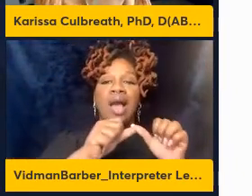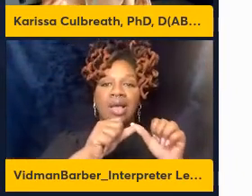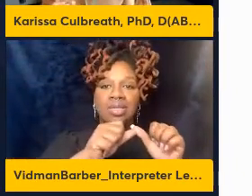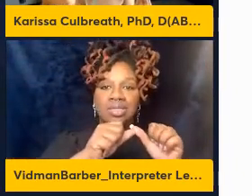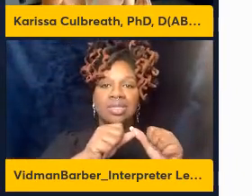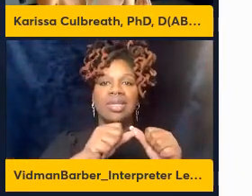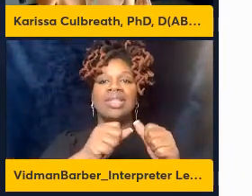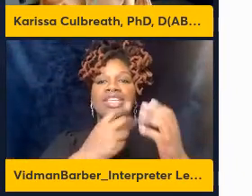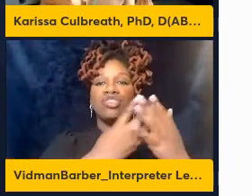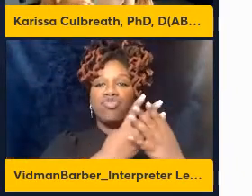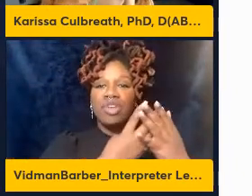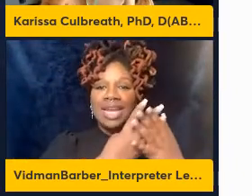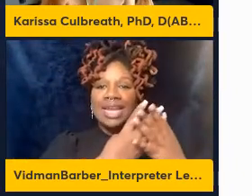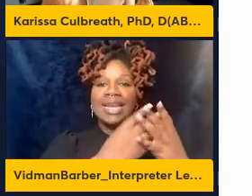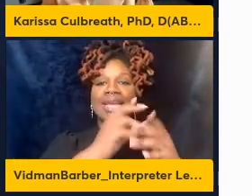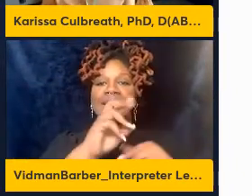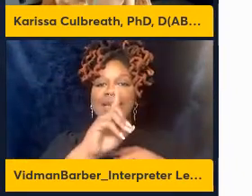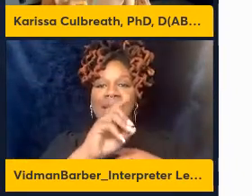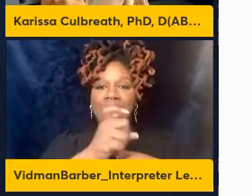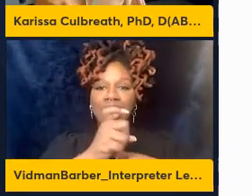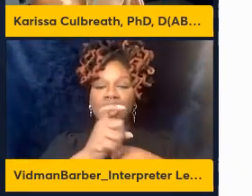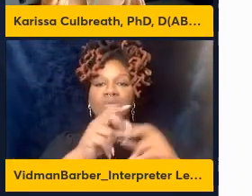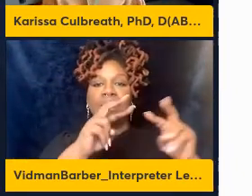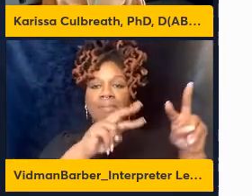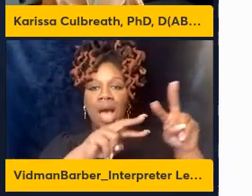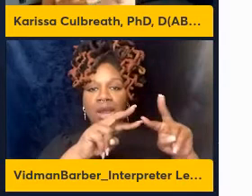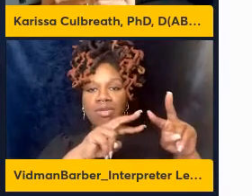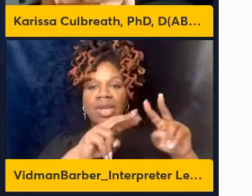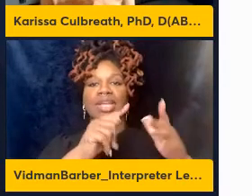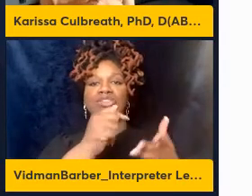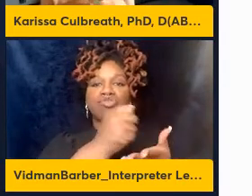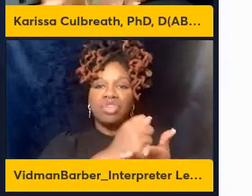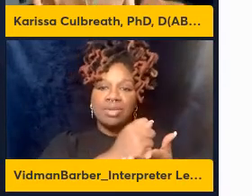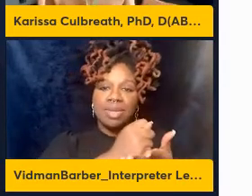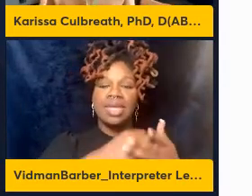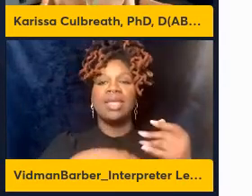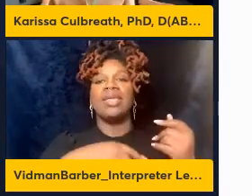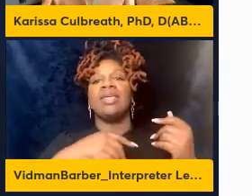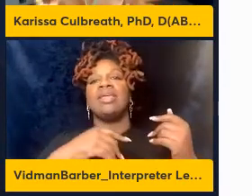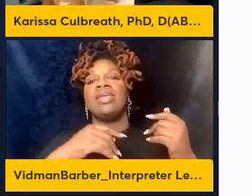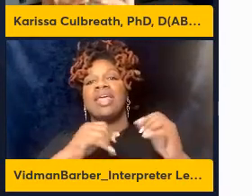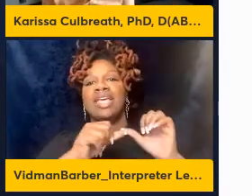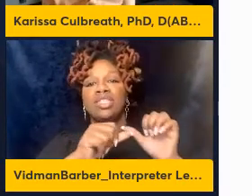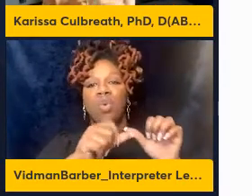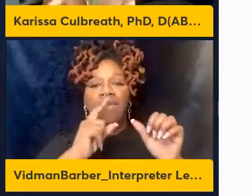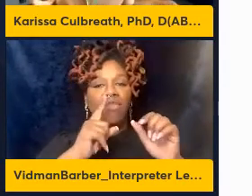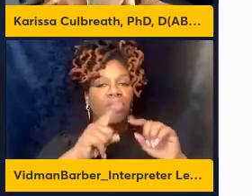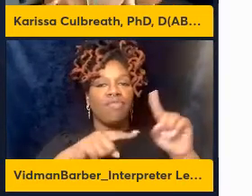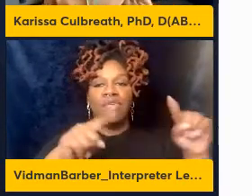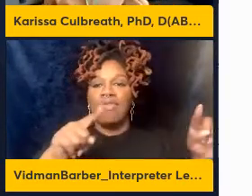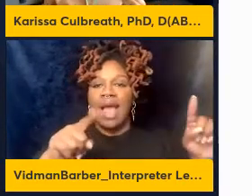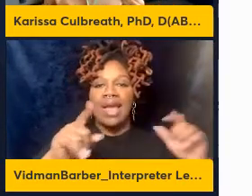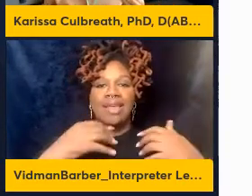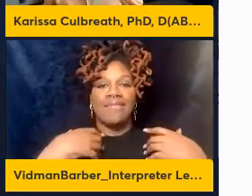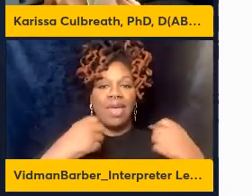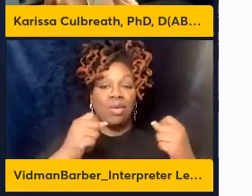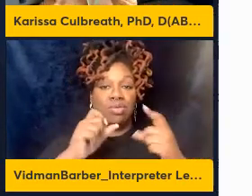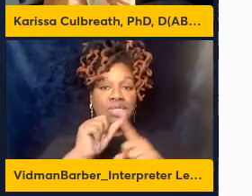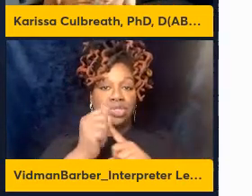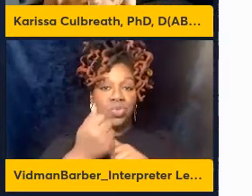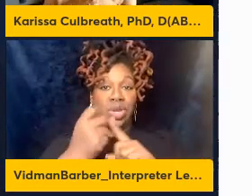screening, diagnosing, monitoring, treating, and so on for a variety of health conditions and a variety of